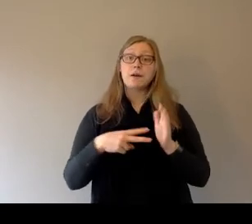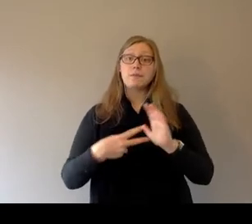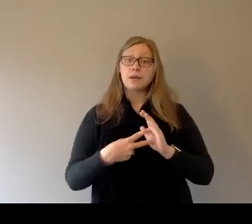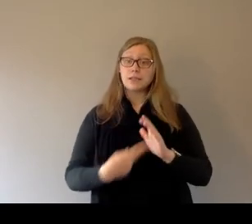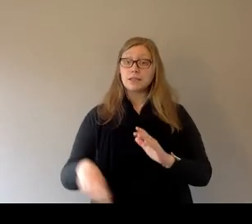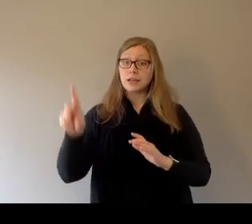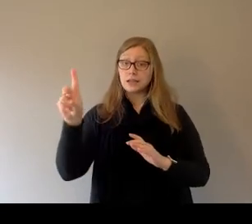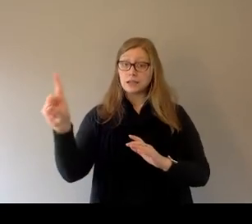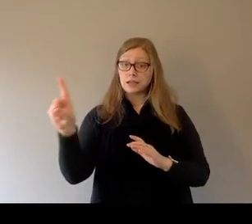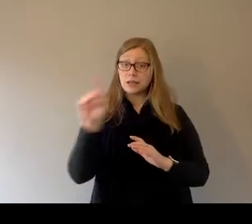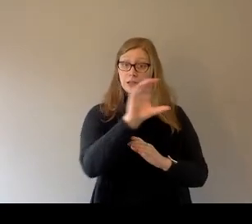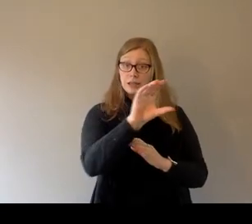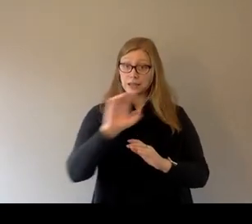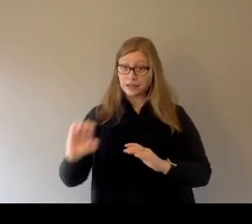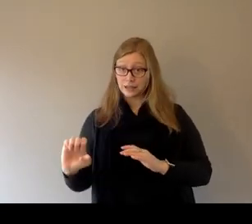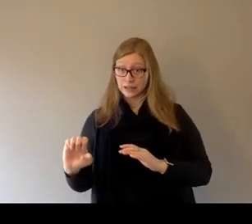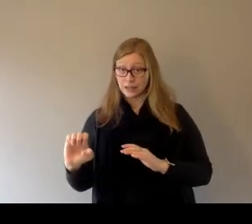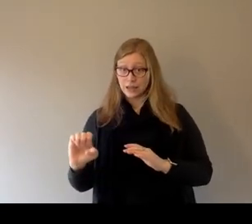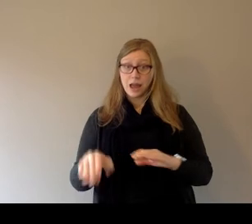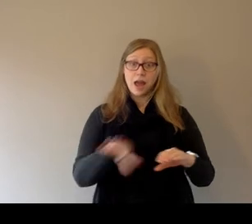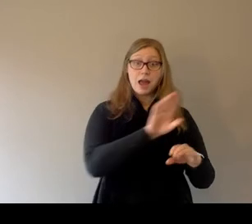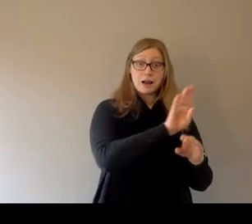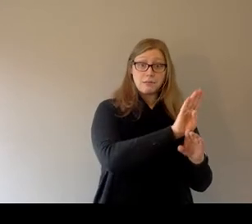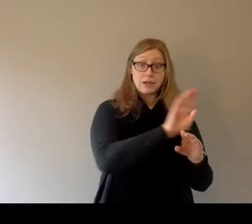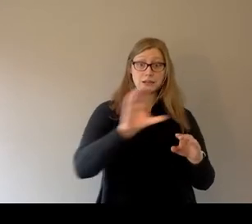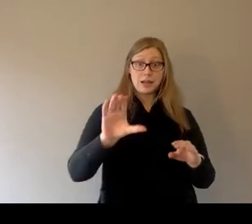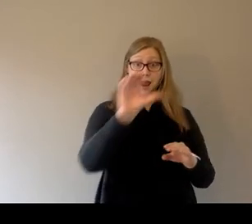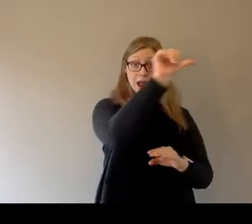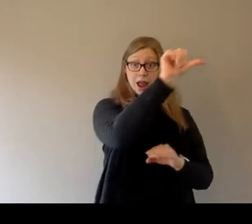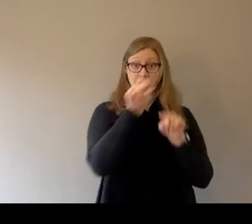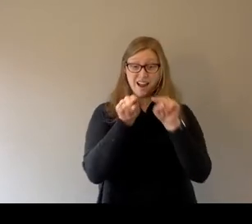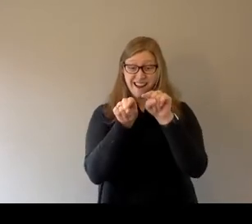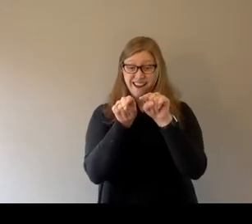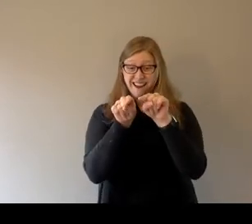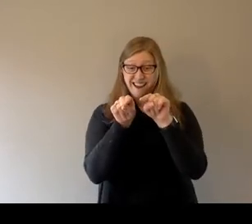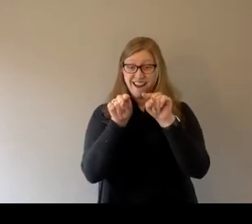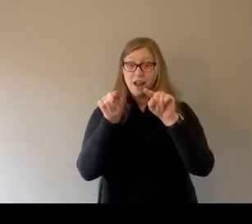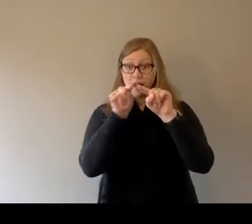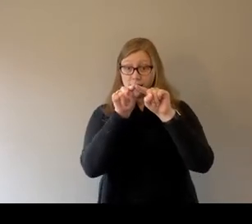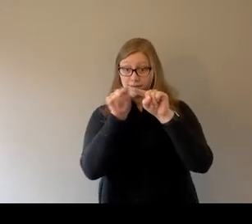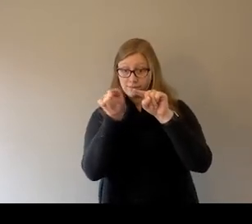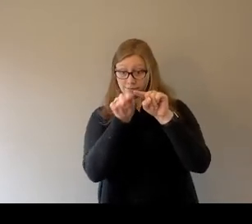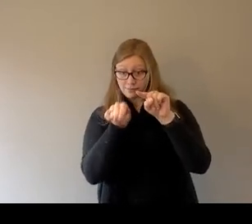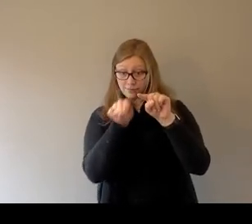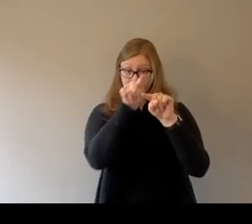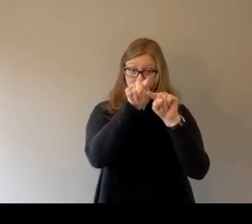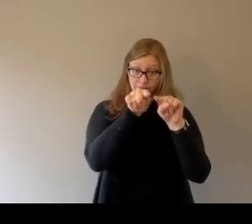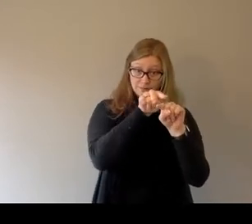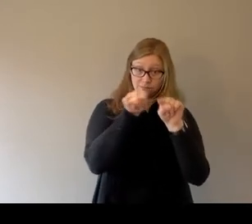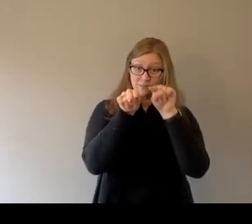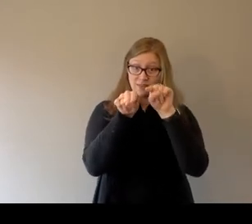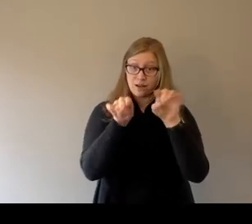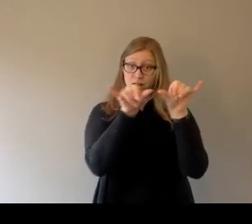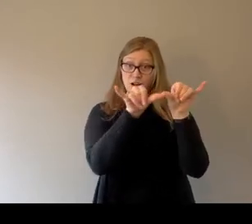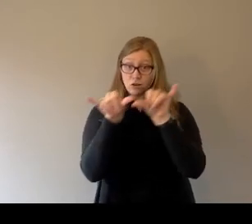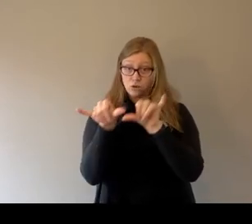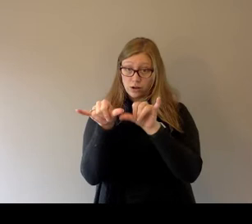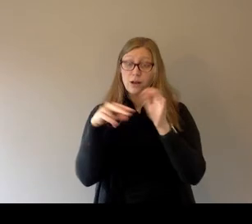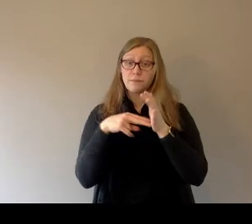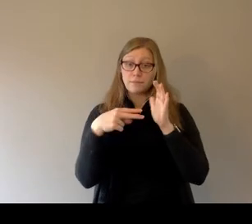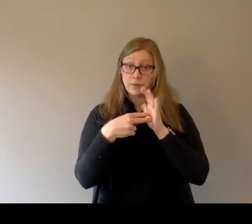angle BCA are congruent because they're vertical angles. Well, then we know by angle, side,